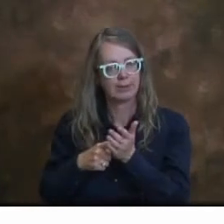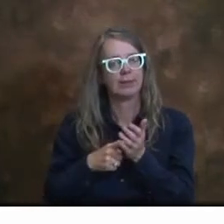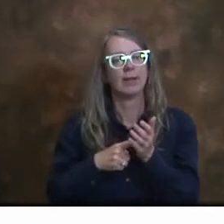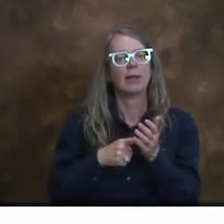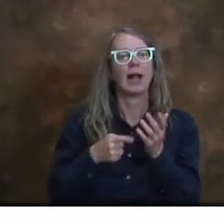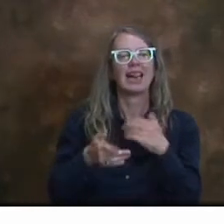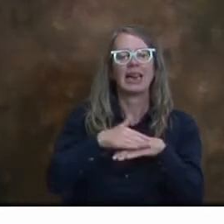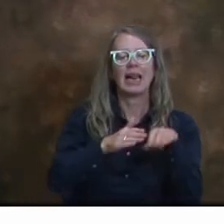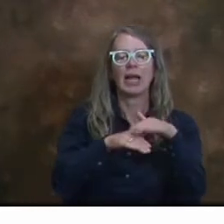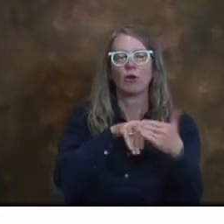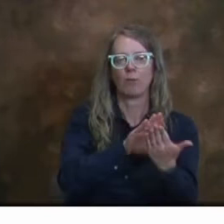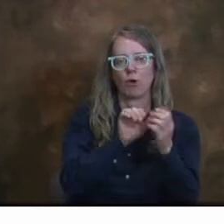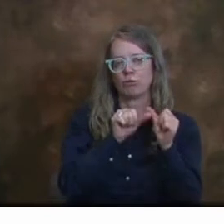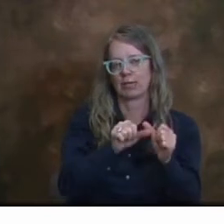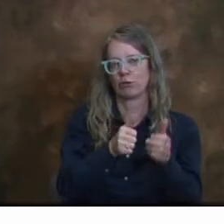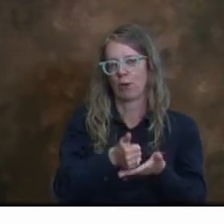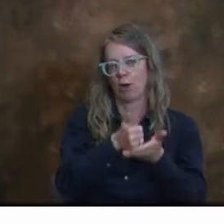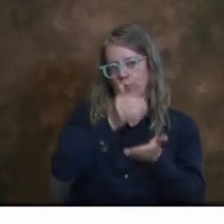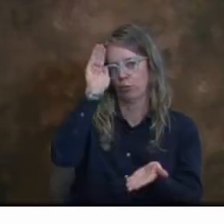spread.